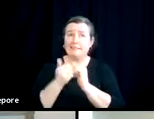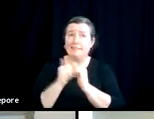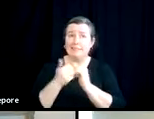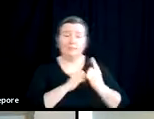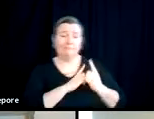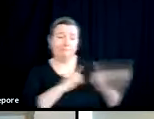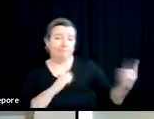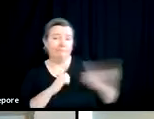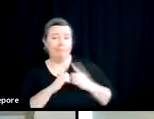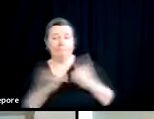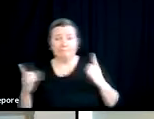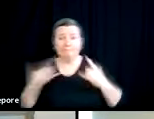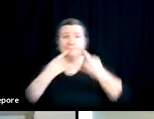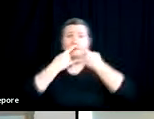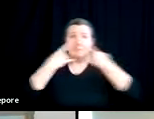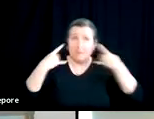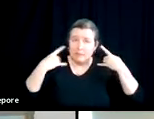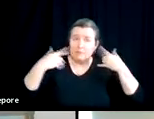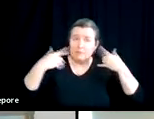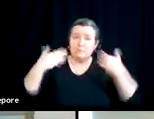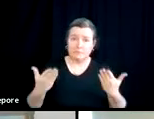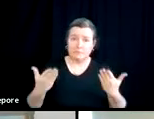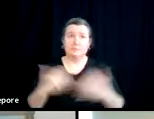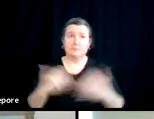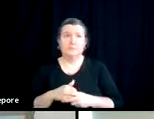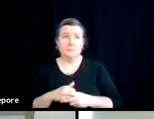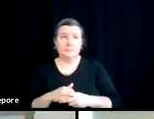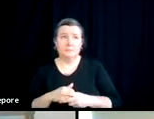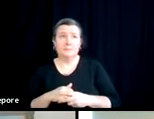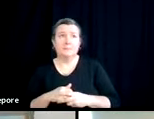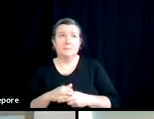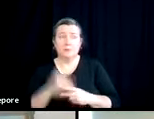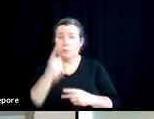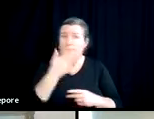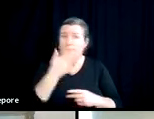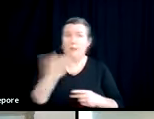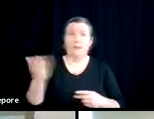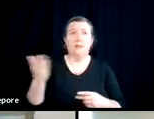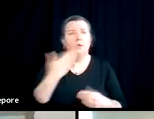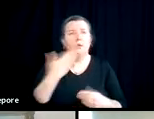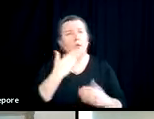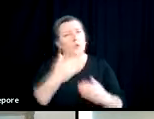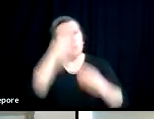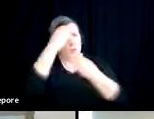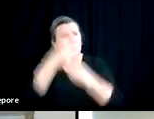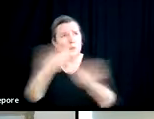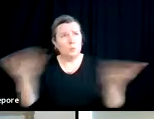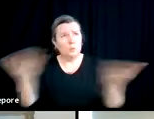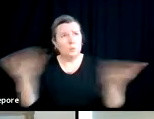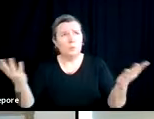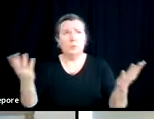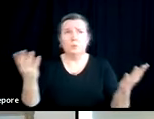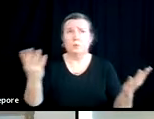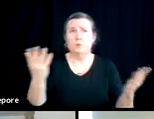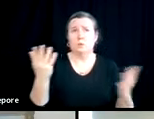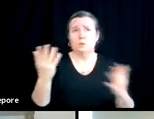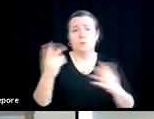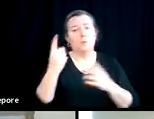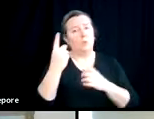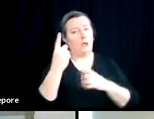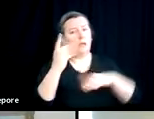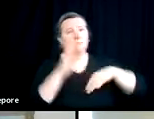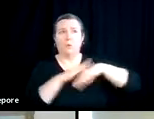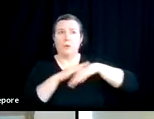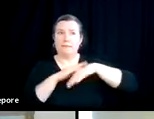guess, one piece of emerging good news and one piece of caution. And the caution is the